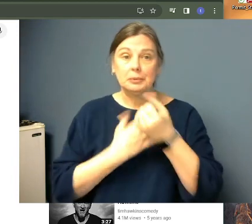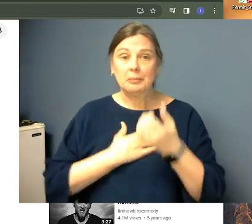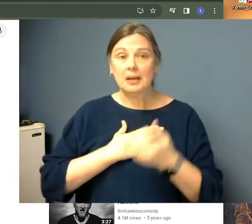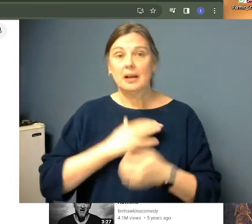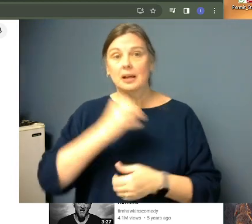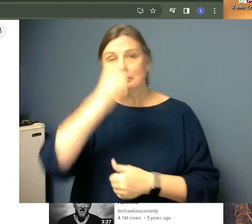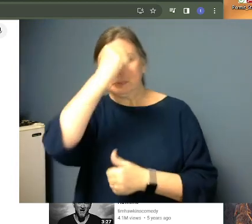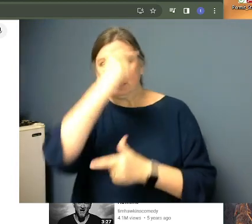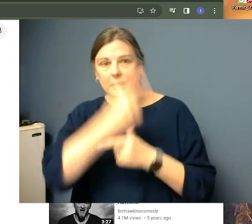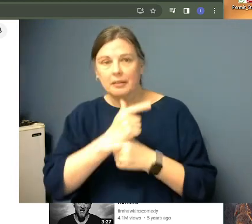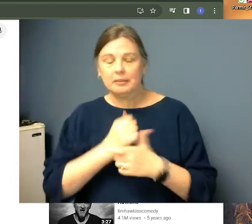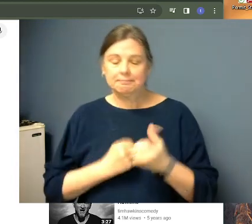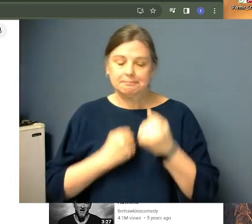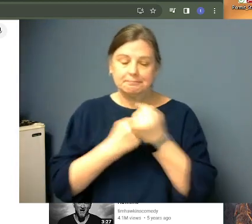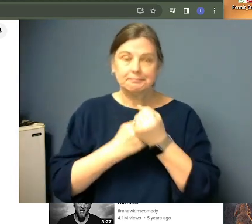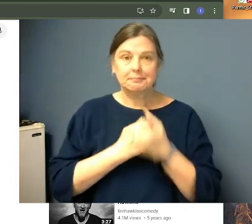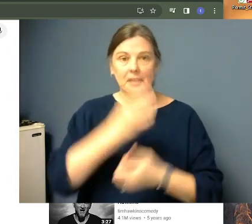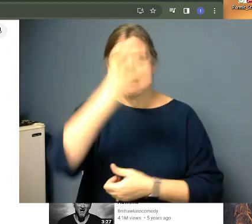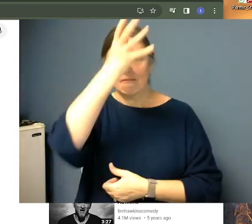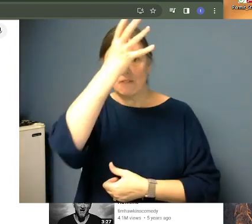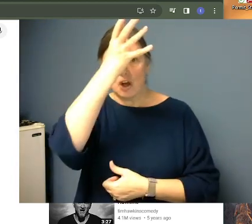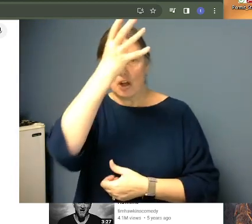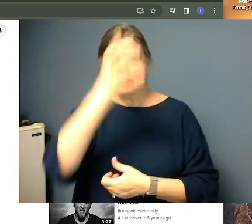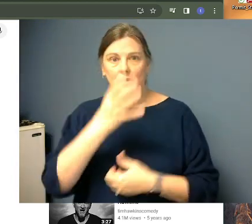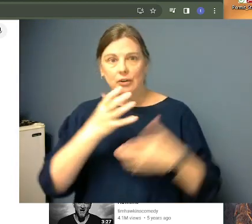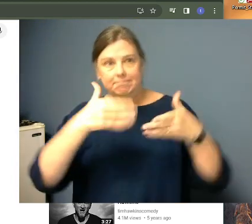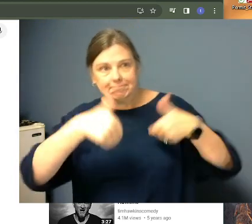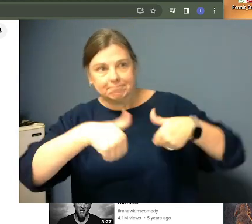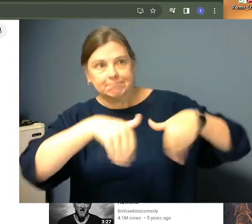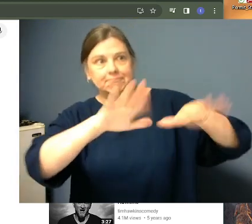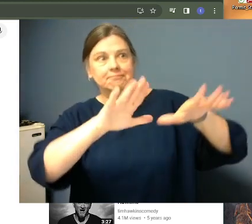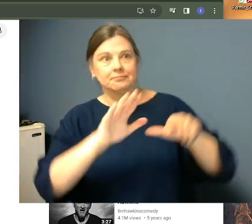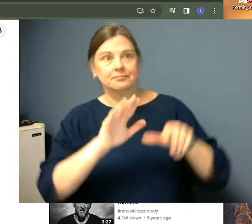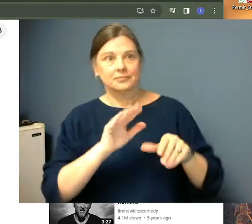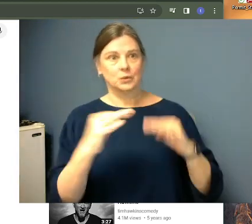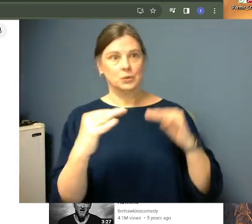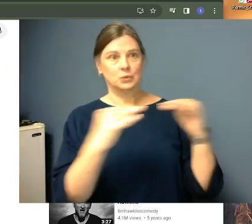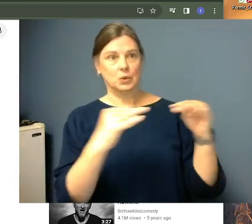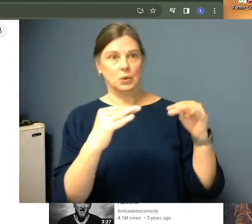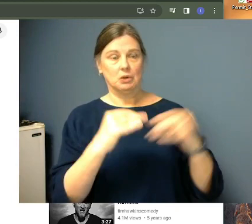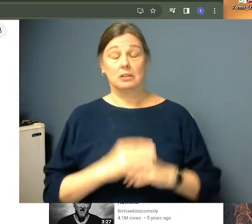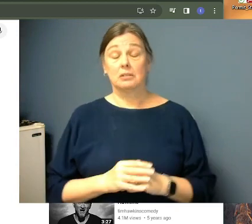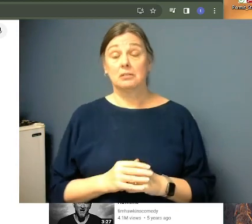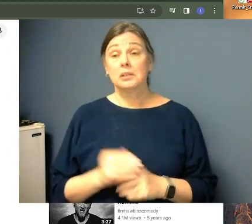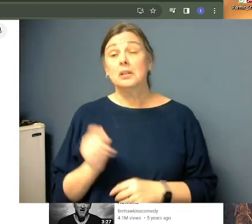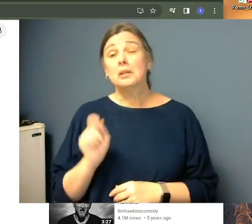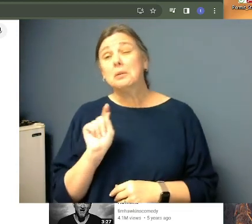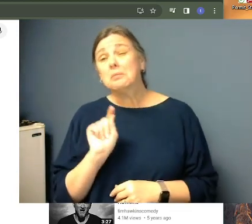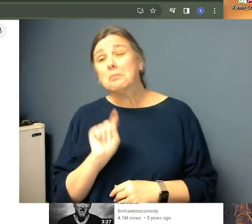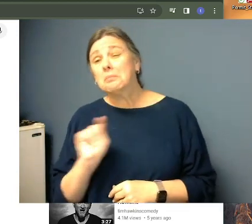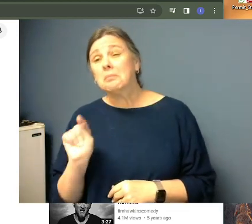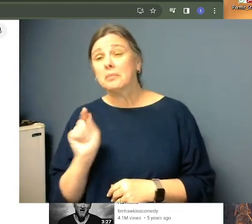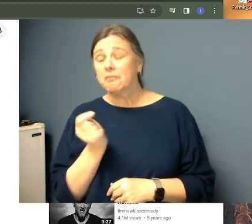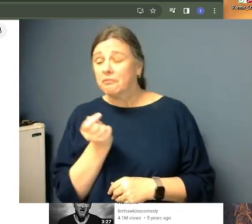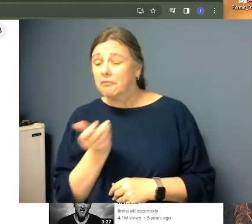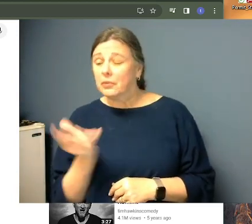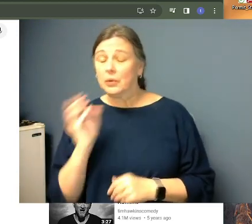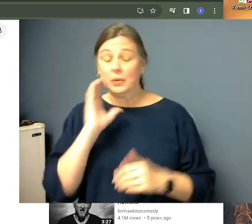did say there were a few images where we saw women in pants. There's the